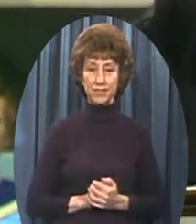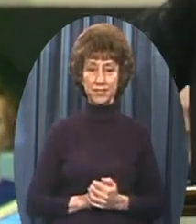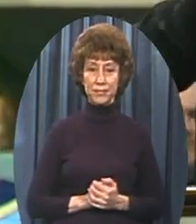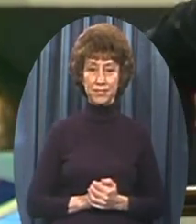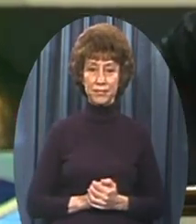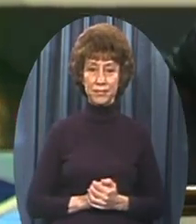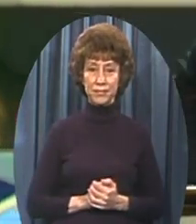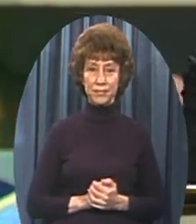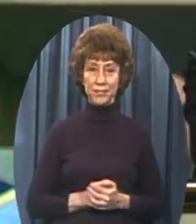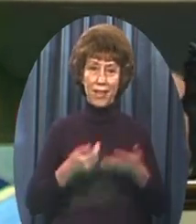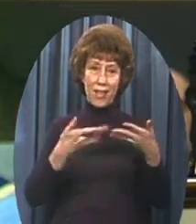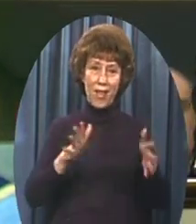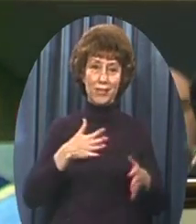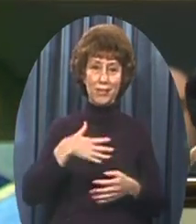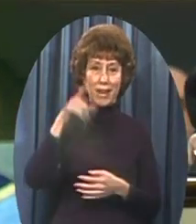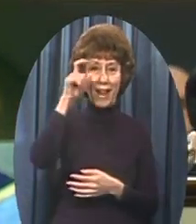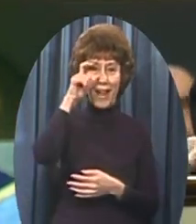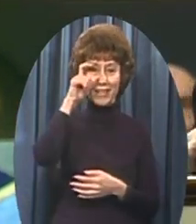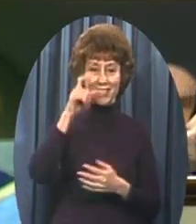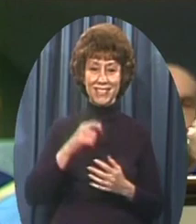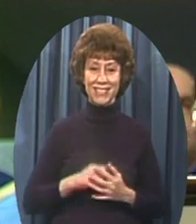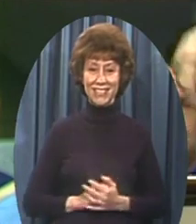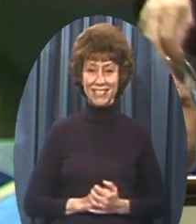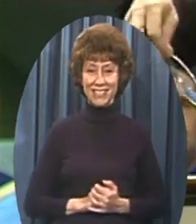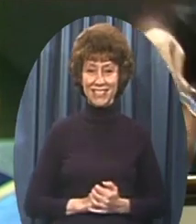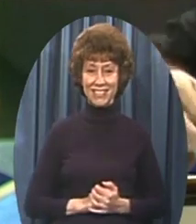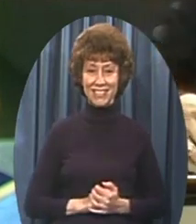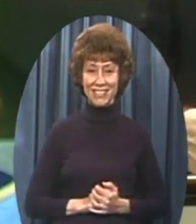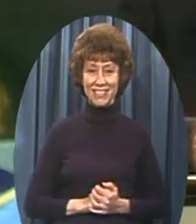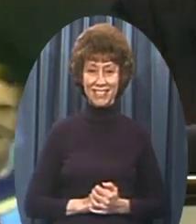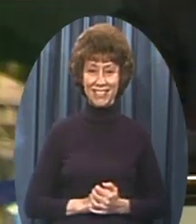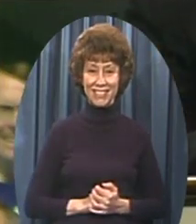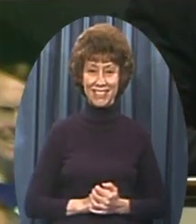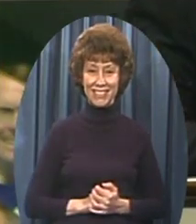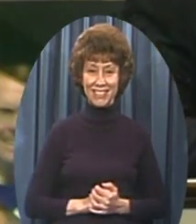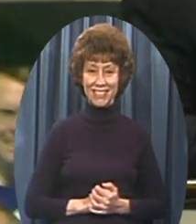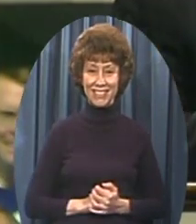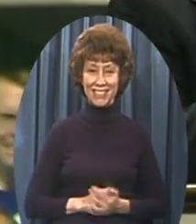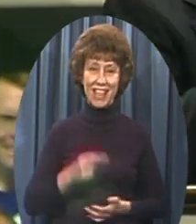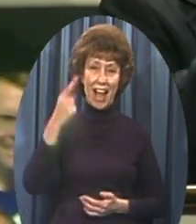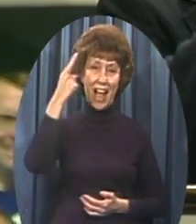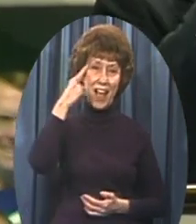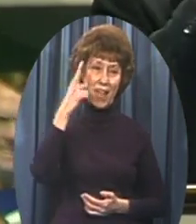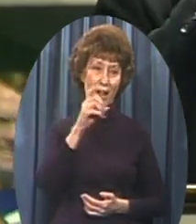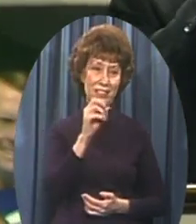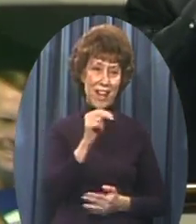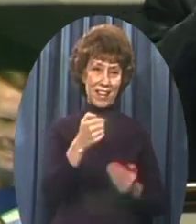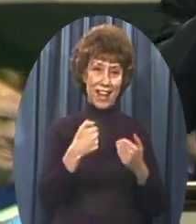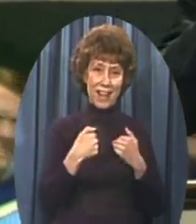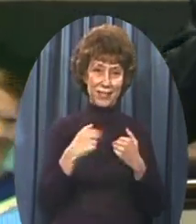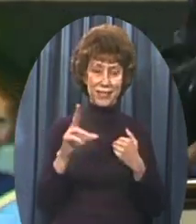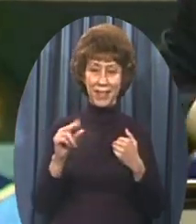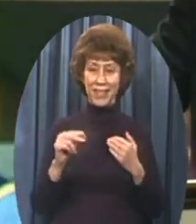what's with my glasses, Don? Okay. All right.